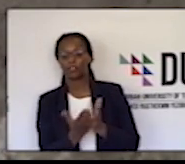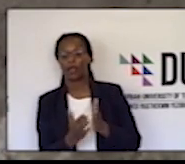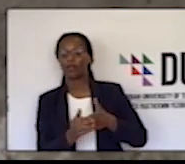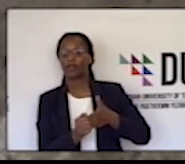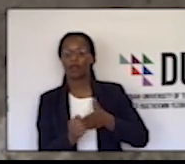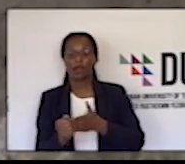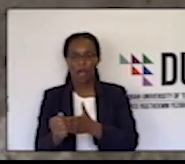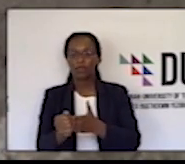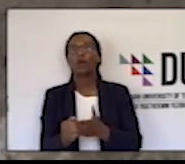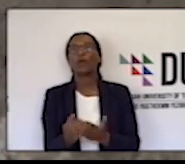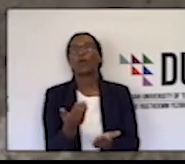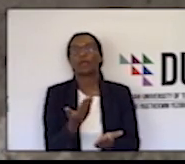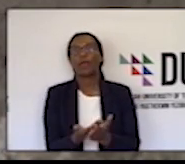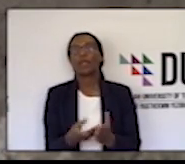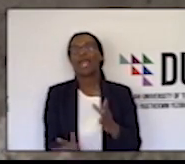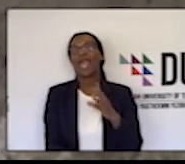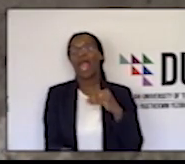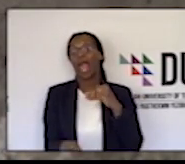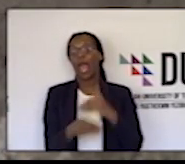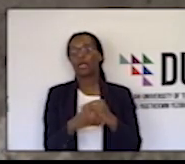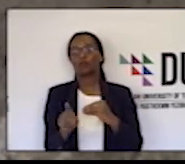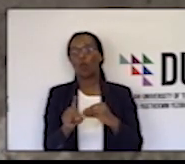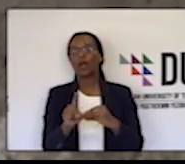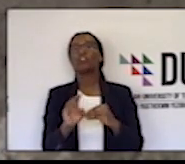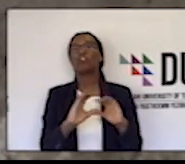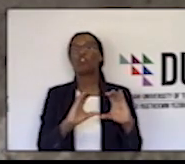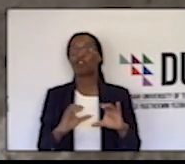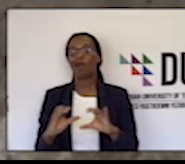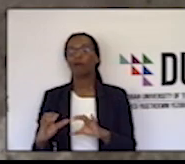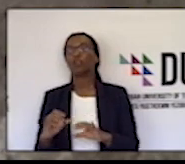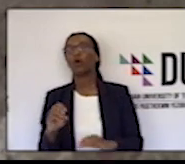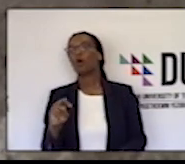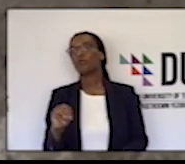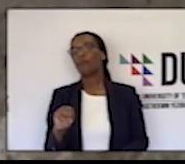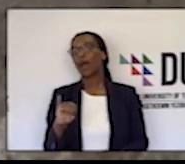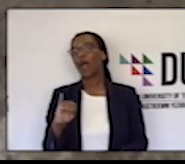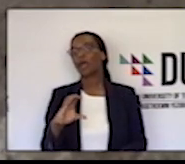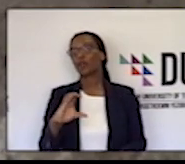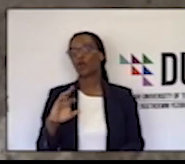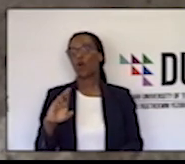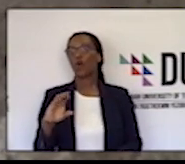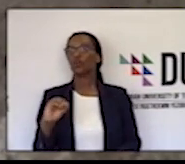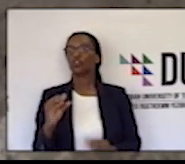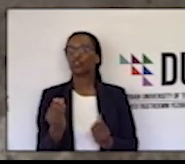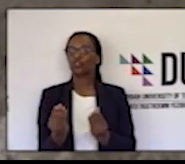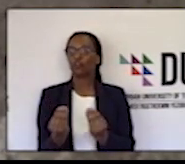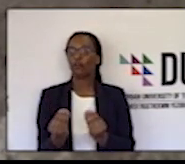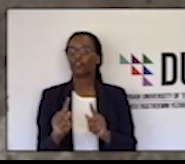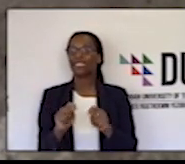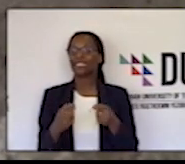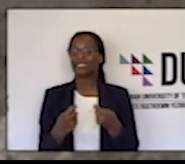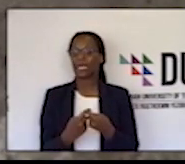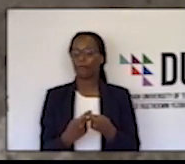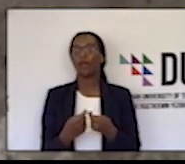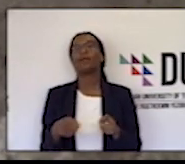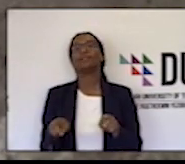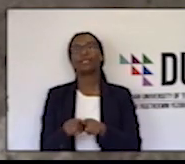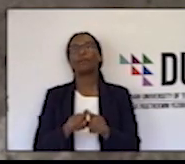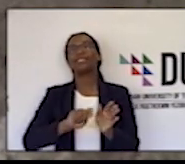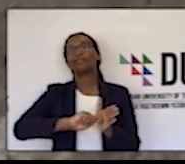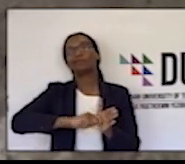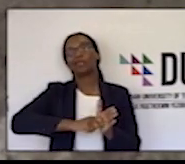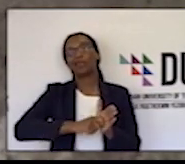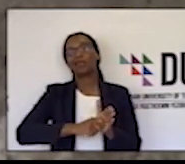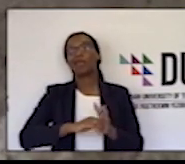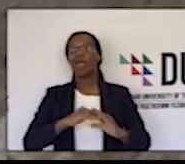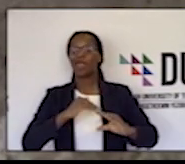going to also add you on our classroom on Microsoft Teams as well as on Moodle. Our email